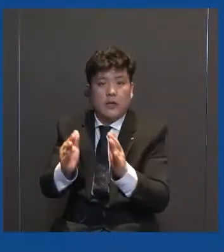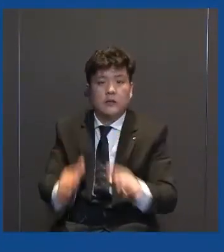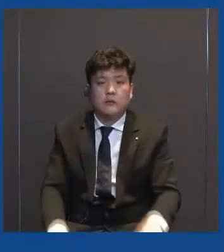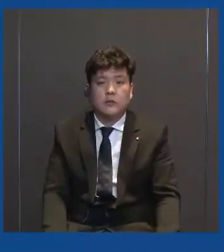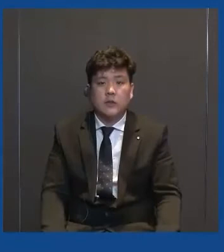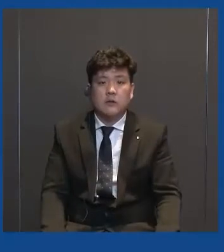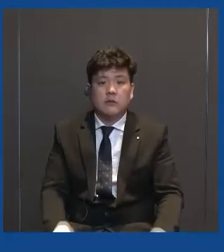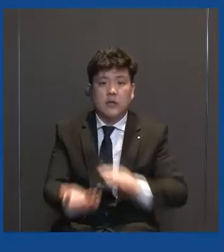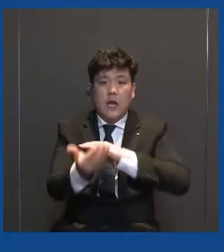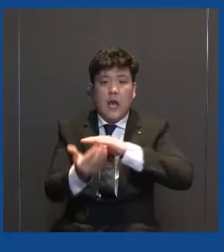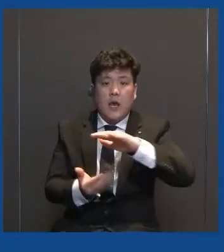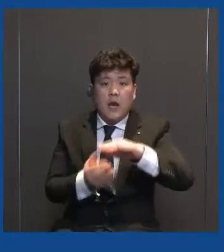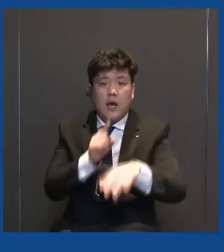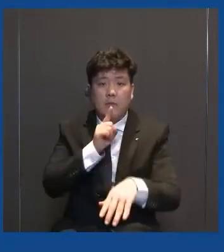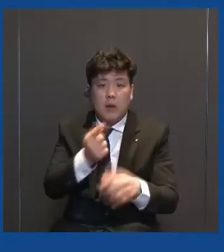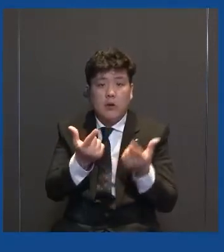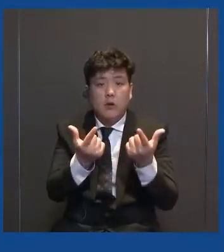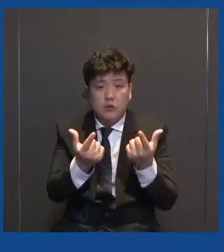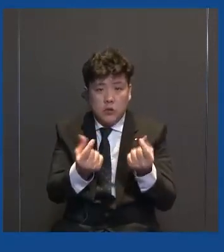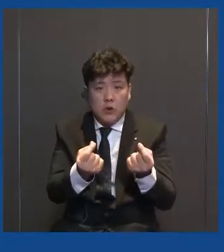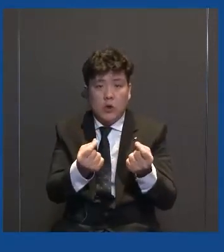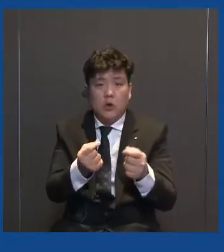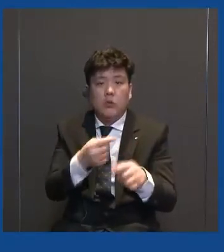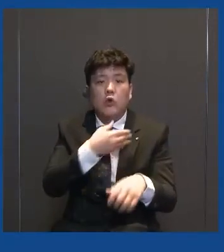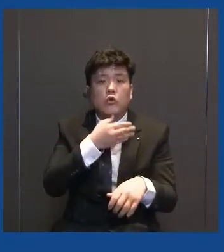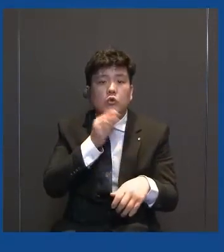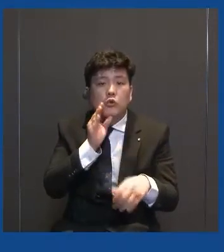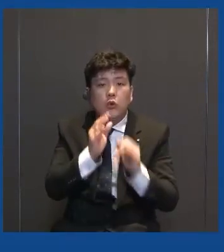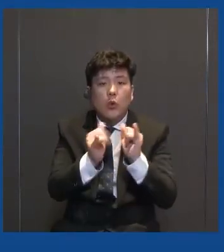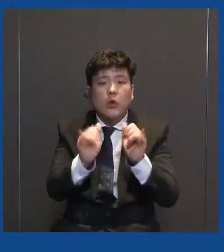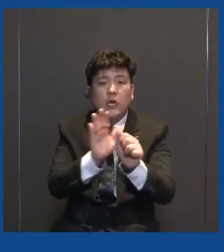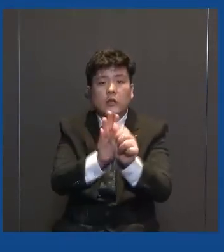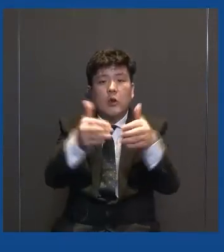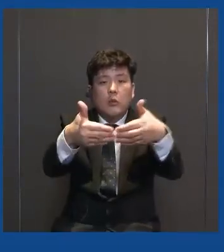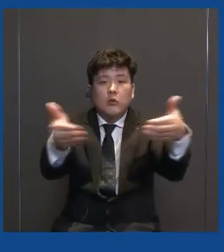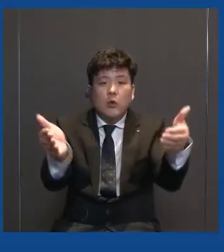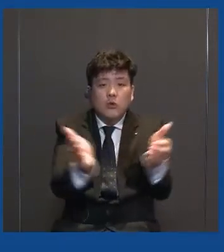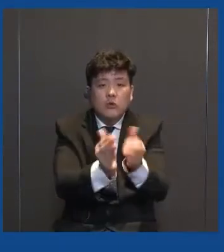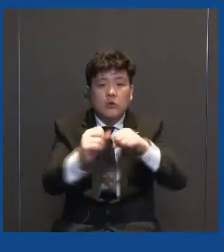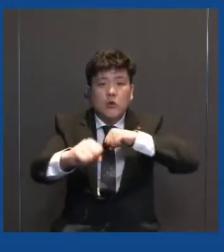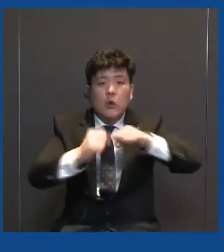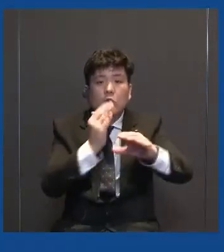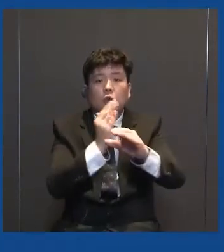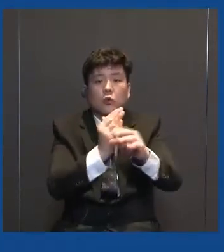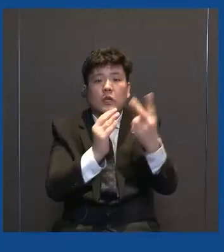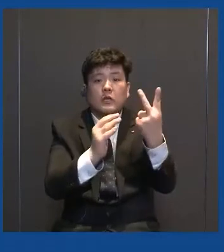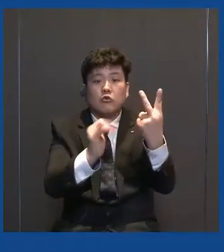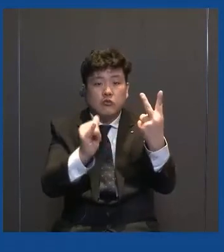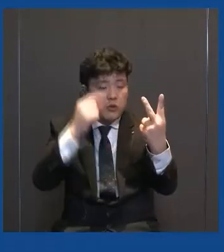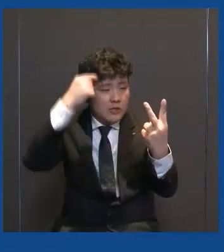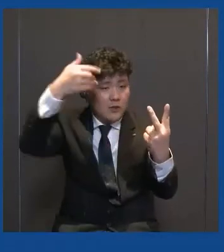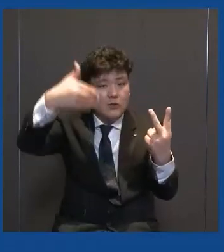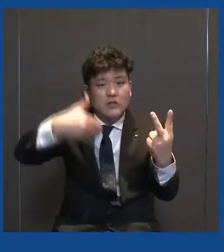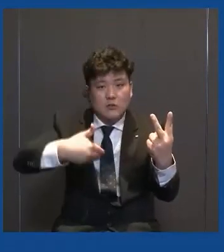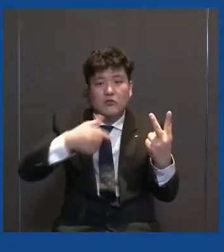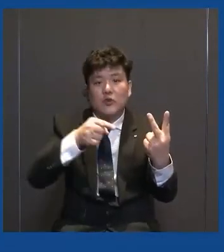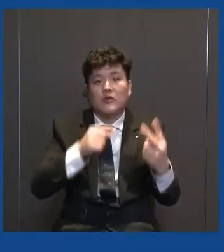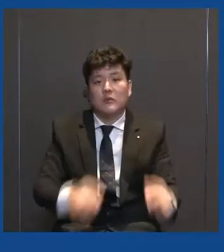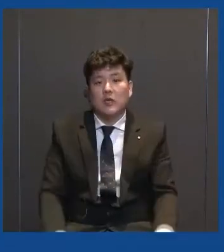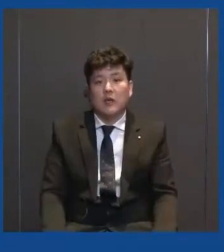deliver them later on. And as I had introduced earlier, we also have the activists at the